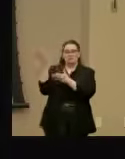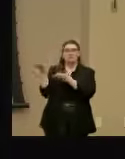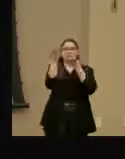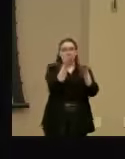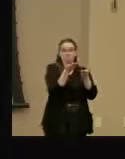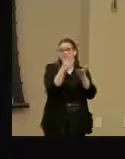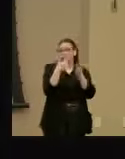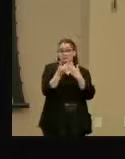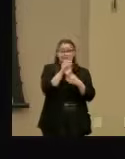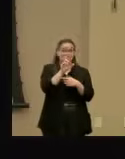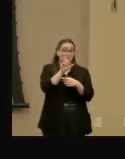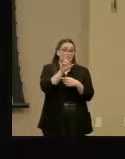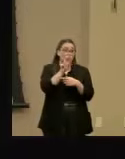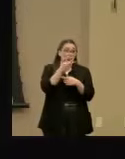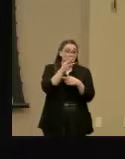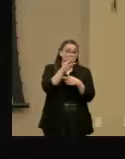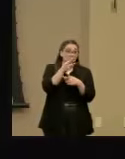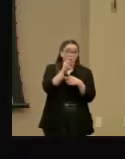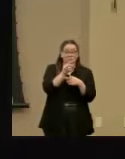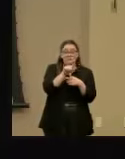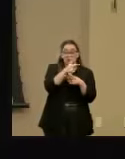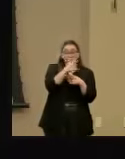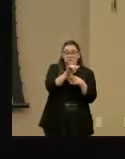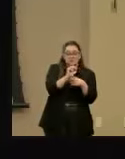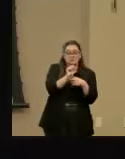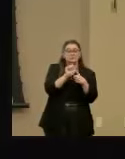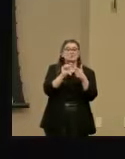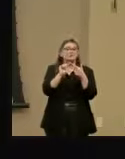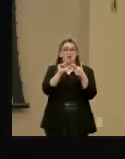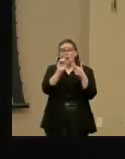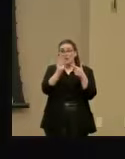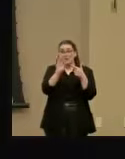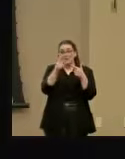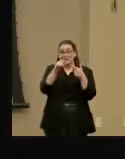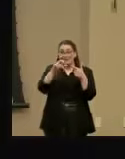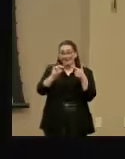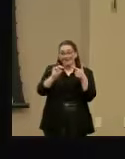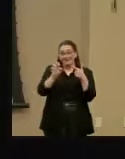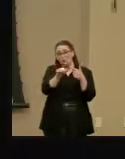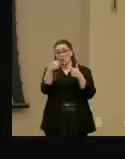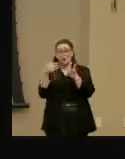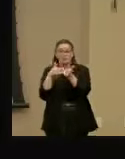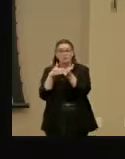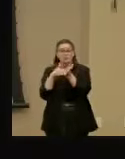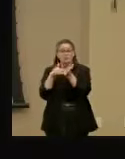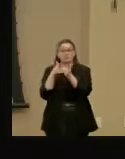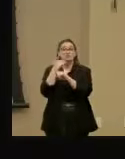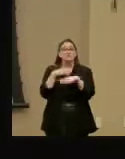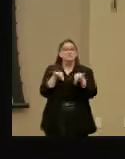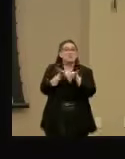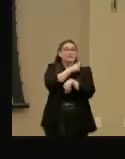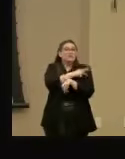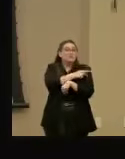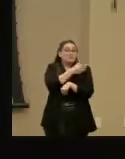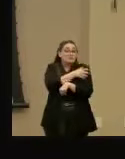your rheumatologist, primary care doctor, or your OB-GYN, okay? So this is meant to be informational and for patient empowerment purposes. This